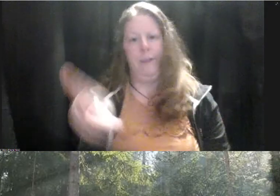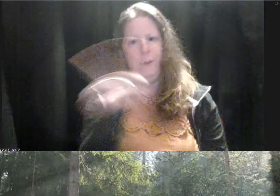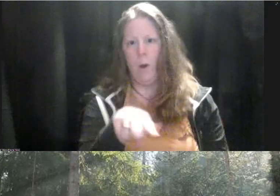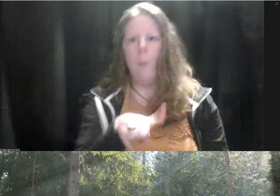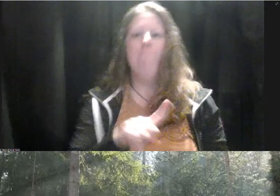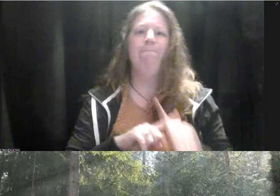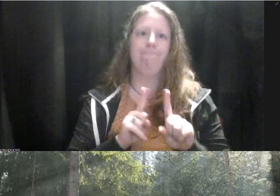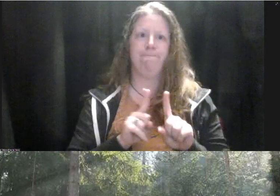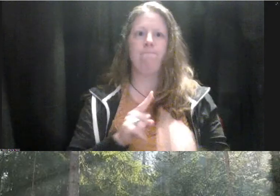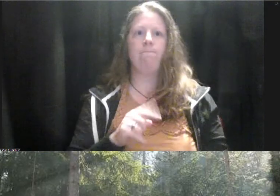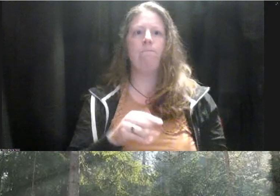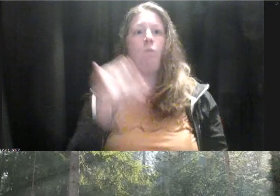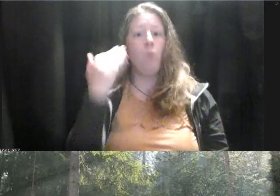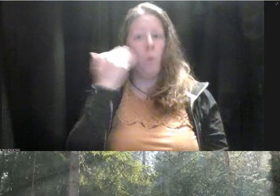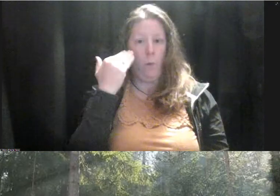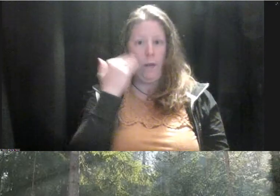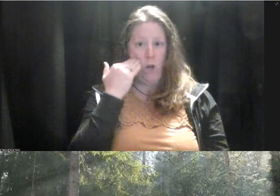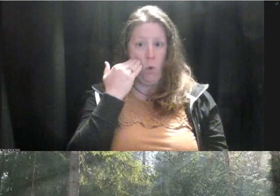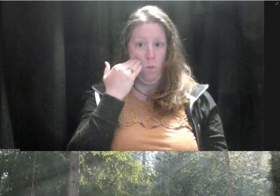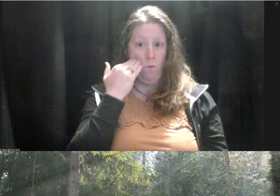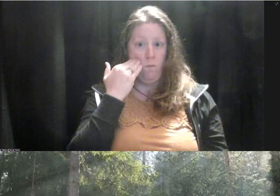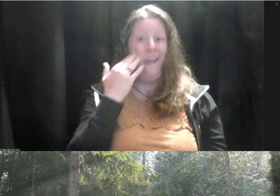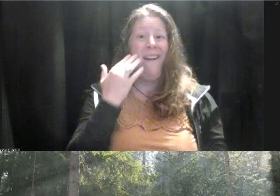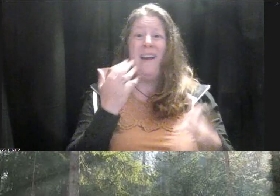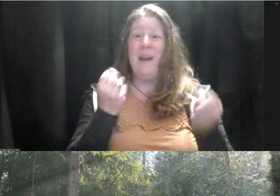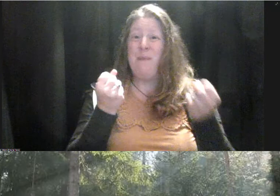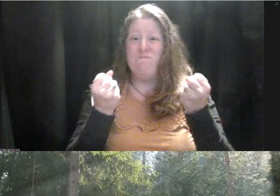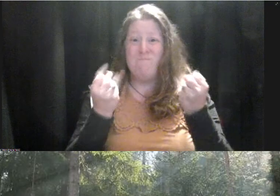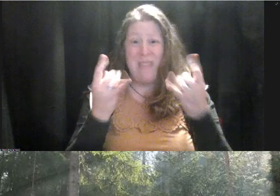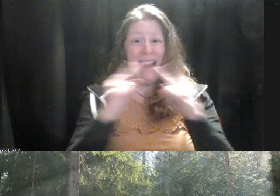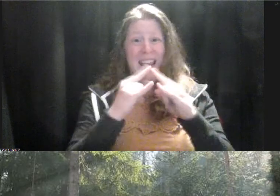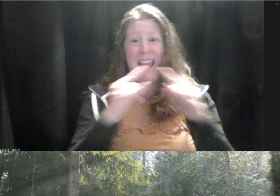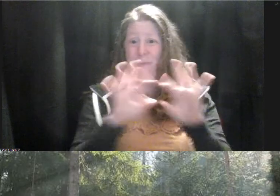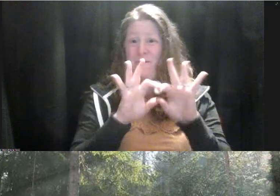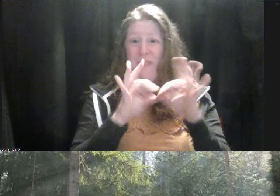I'm also connected with you on that. But we know